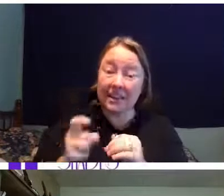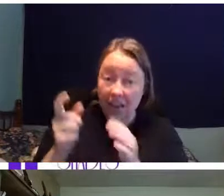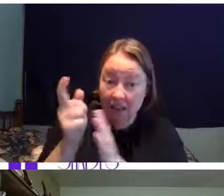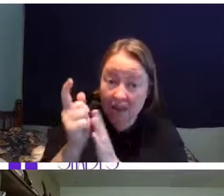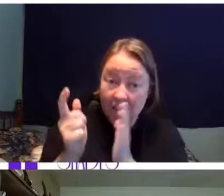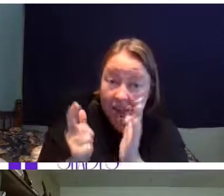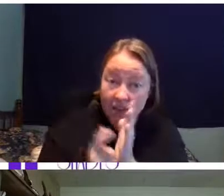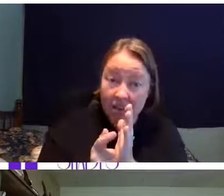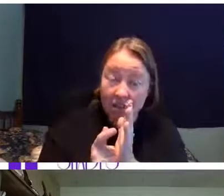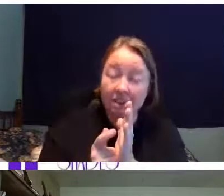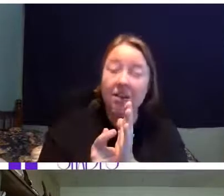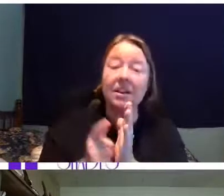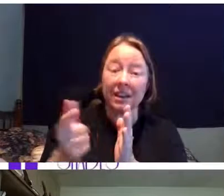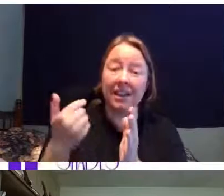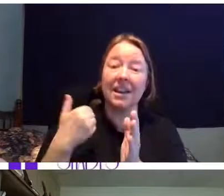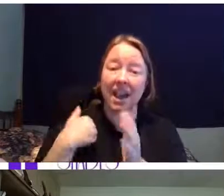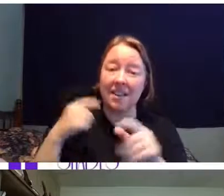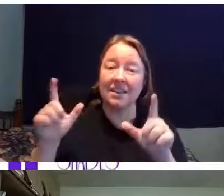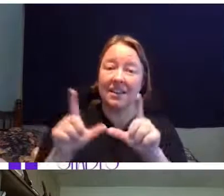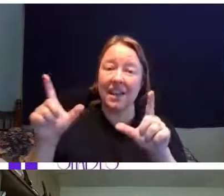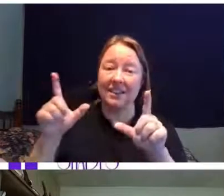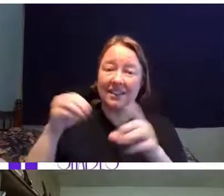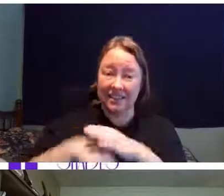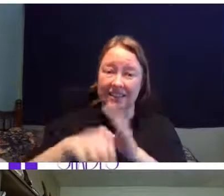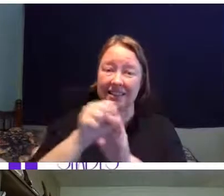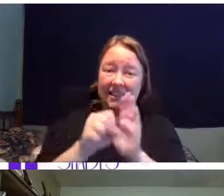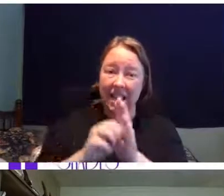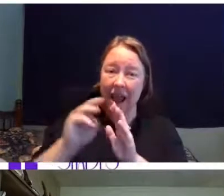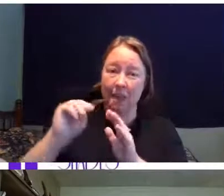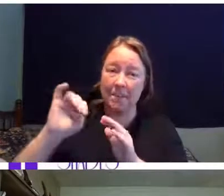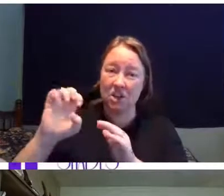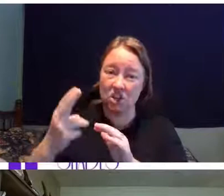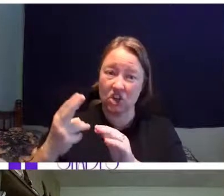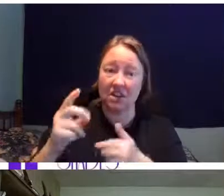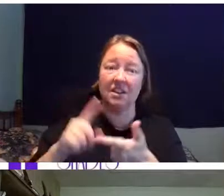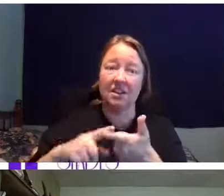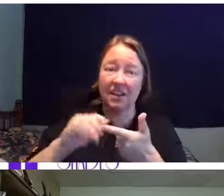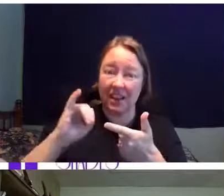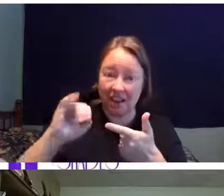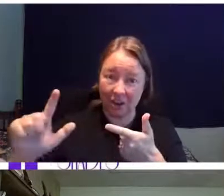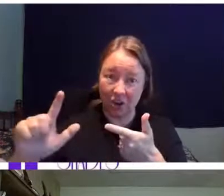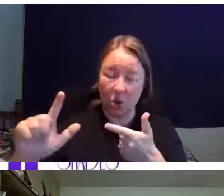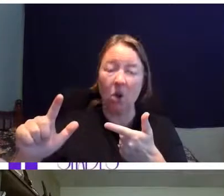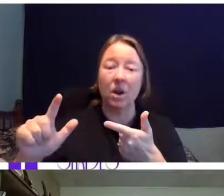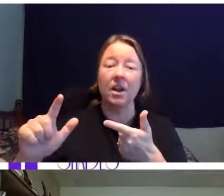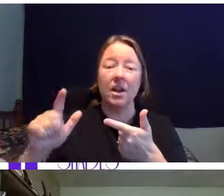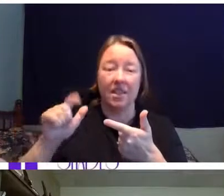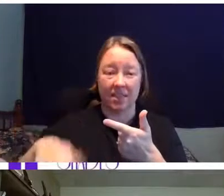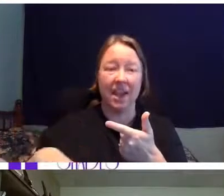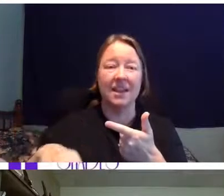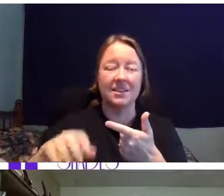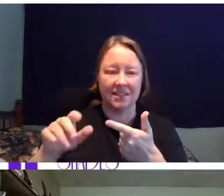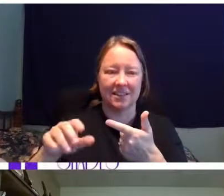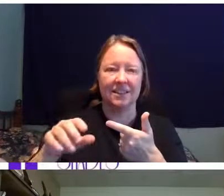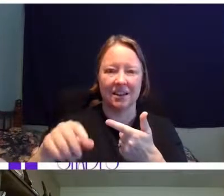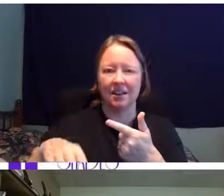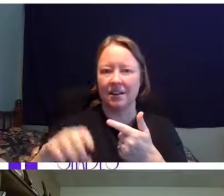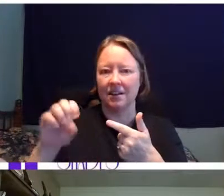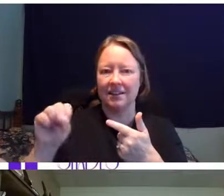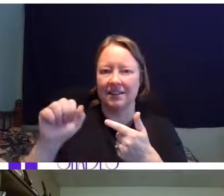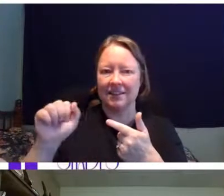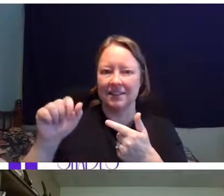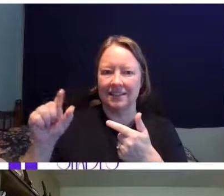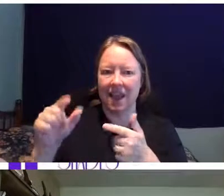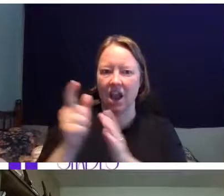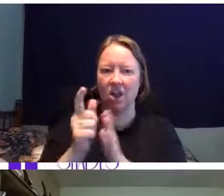now licensed in the state of Michigan as well as Illinois, and that is SAG Law. You can look them up. Yep. We